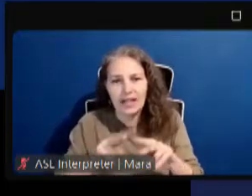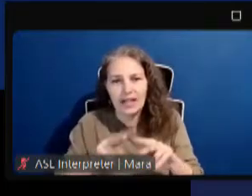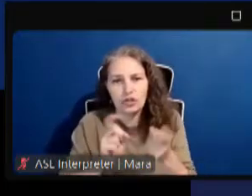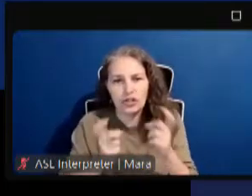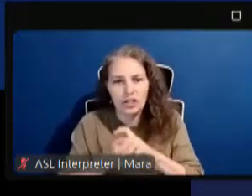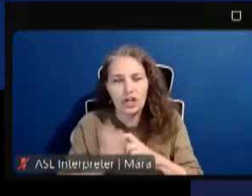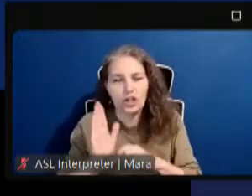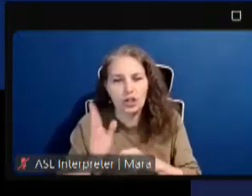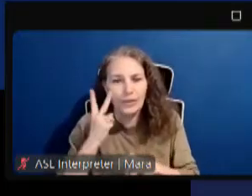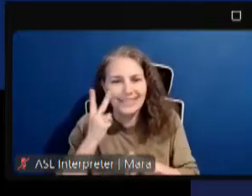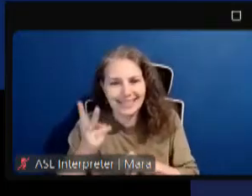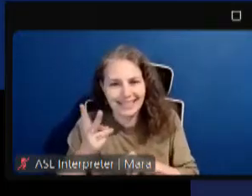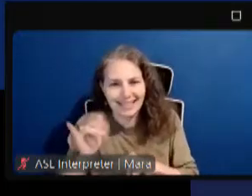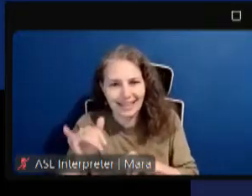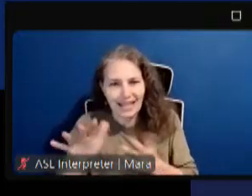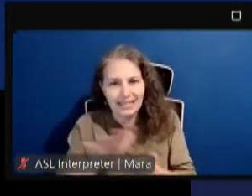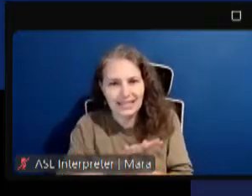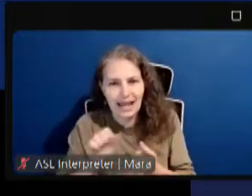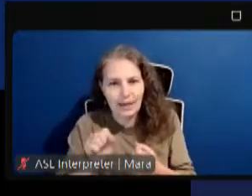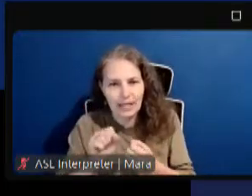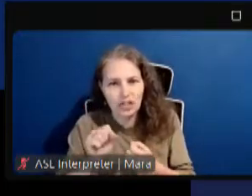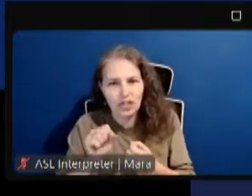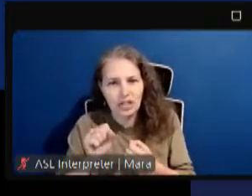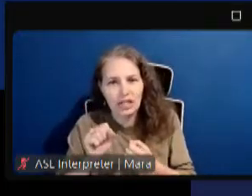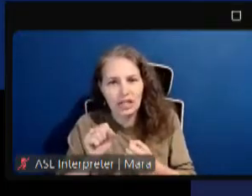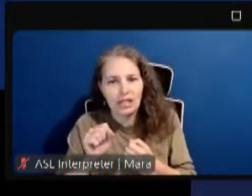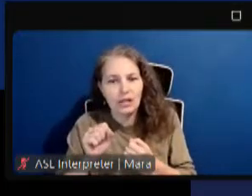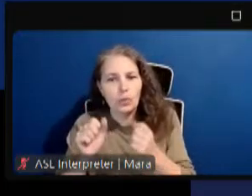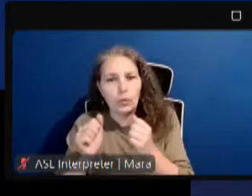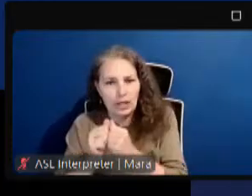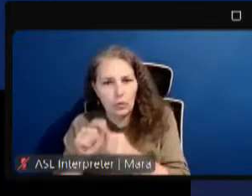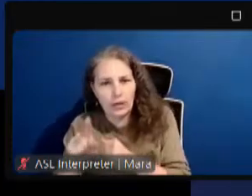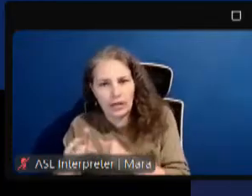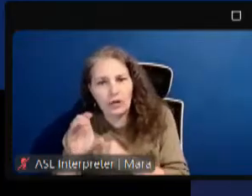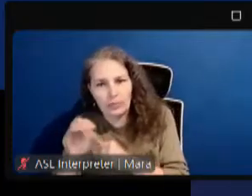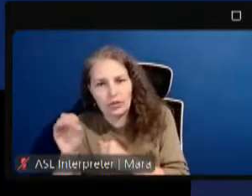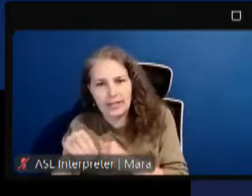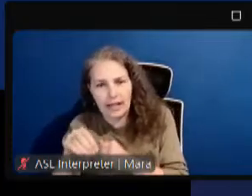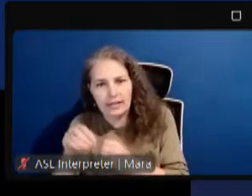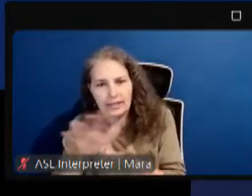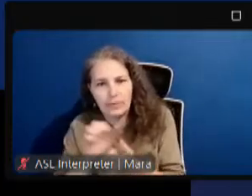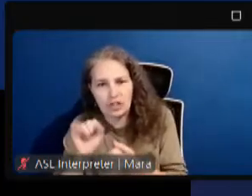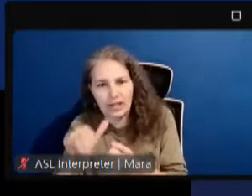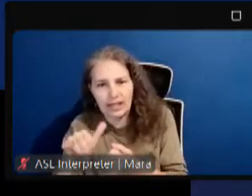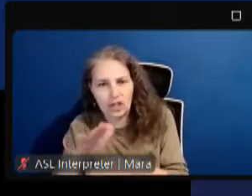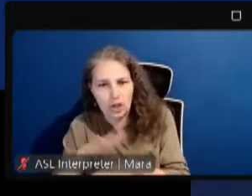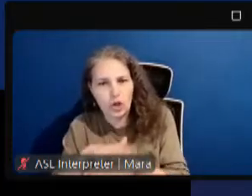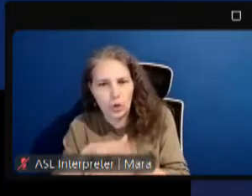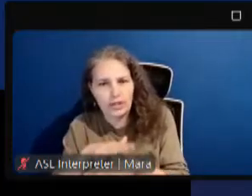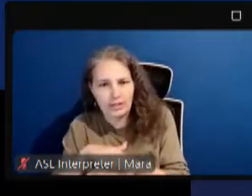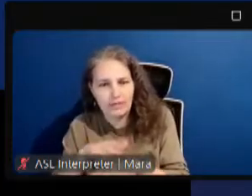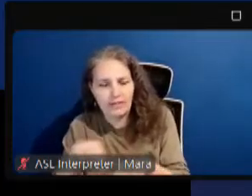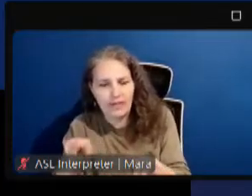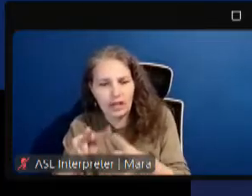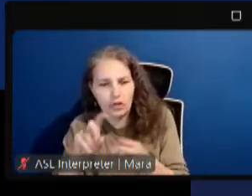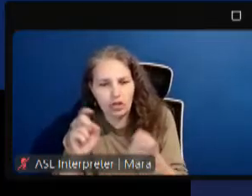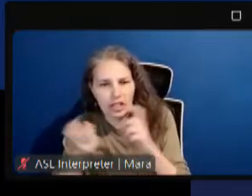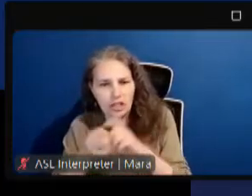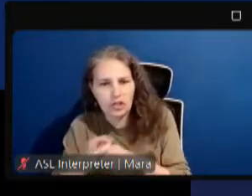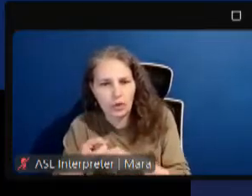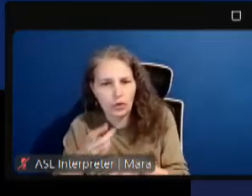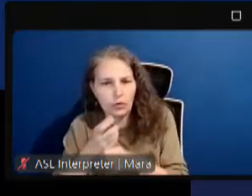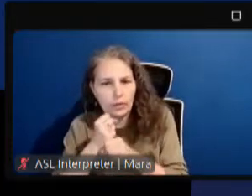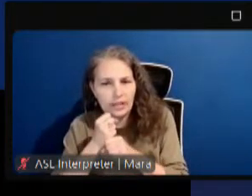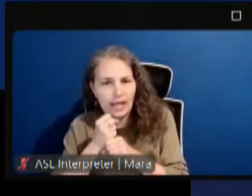will see that notice of assessed value change that has 100% damage. Next slide. So you will have received, for those